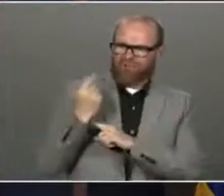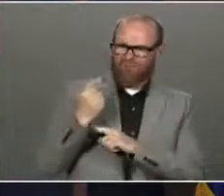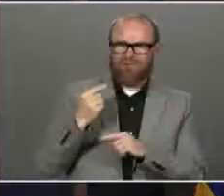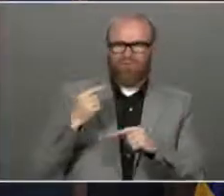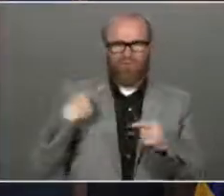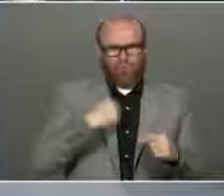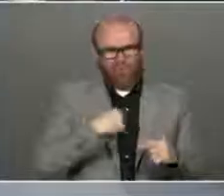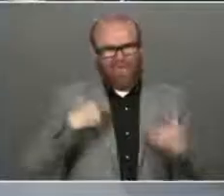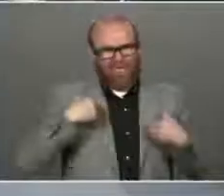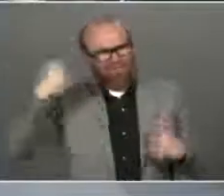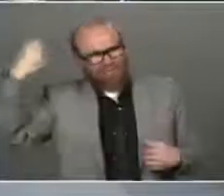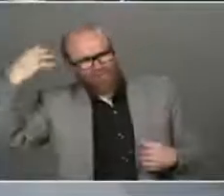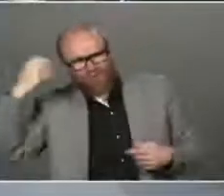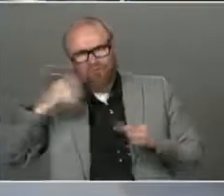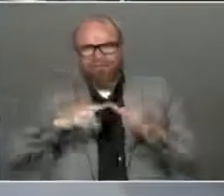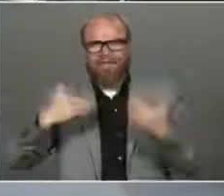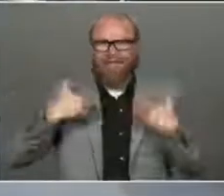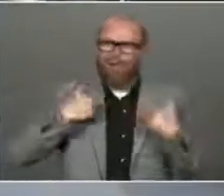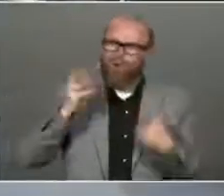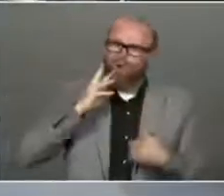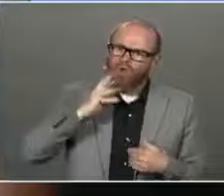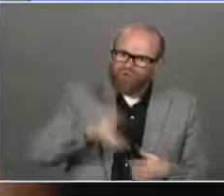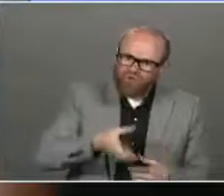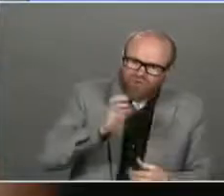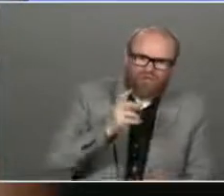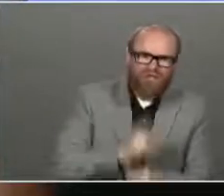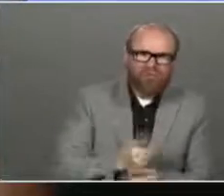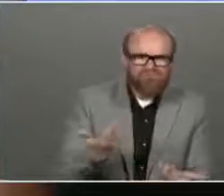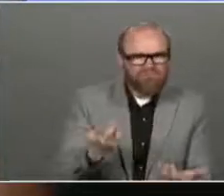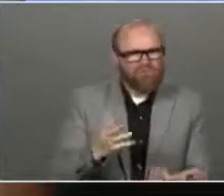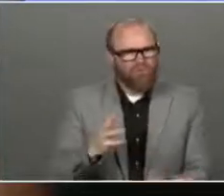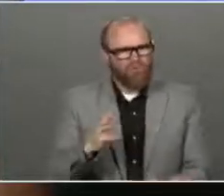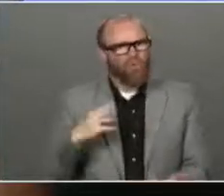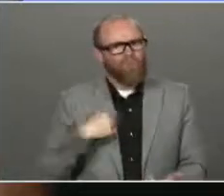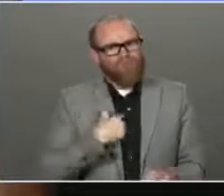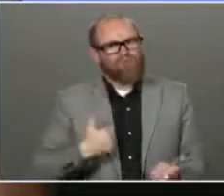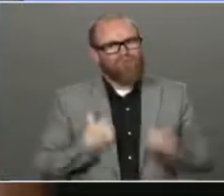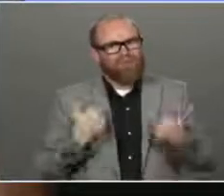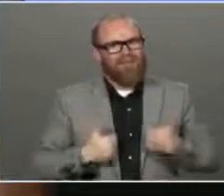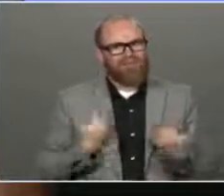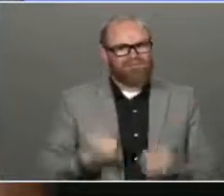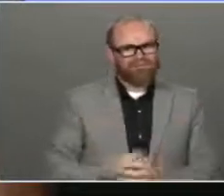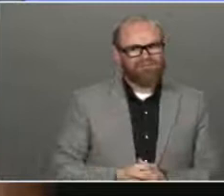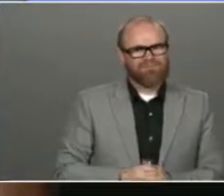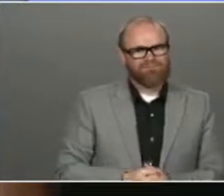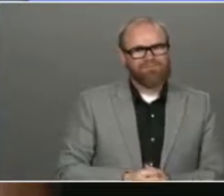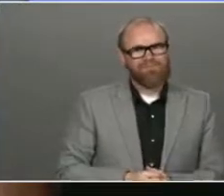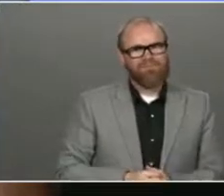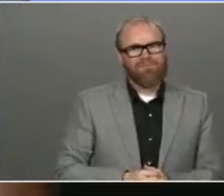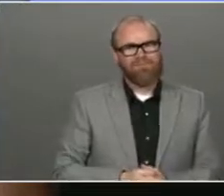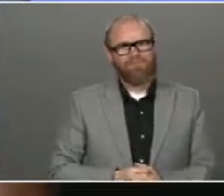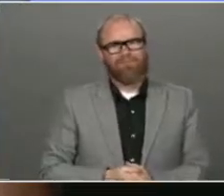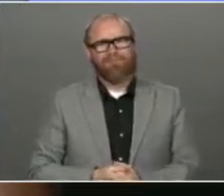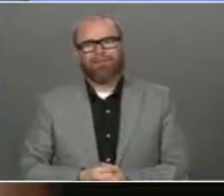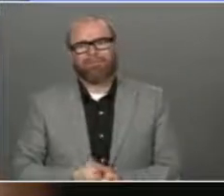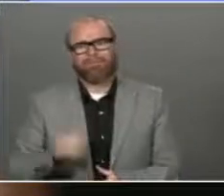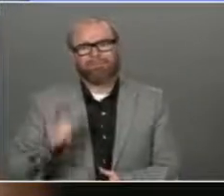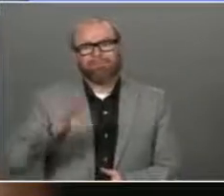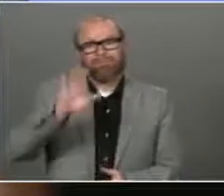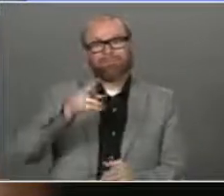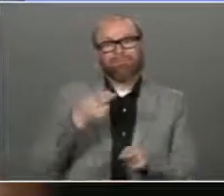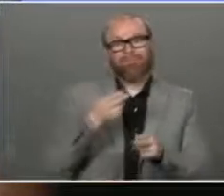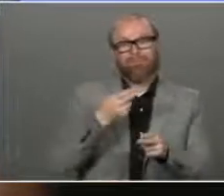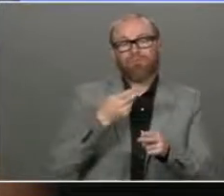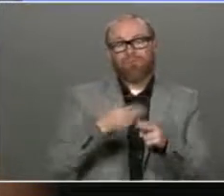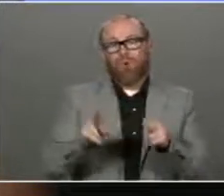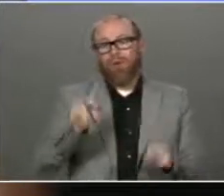work. Okay, and I have another question from Sean Hemmersmeyer with The Spectrum. He asks, short-term rentals continue to pose a challenge to Utah's housing